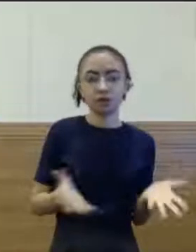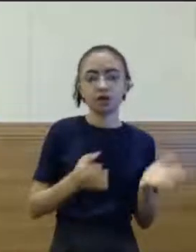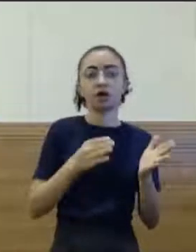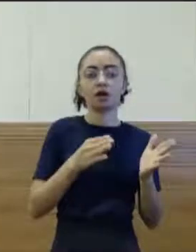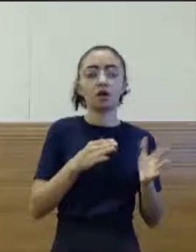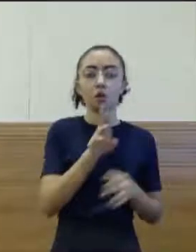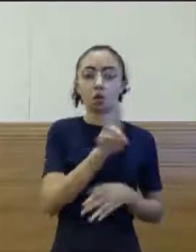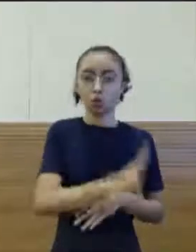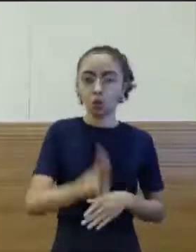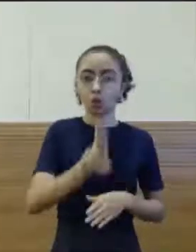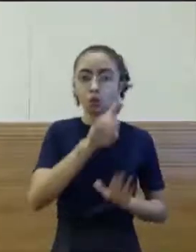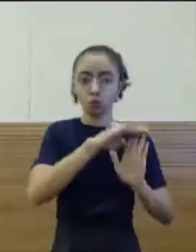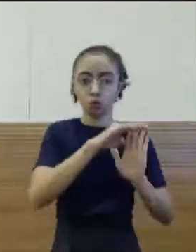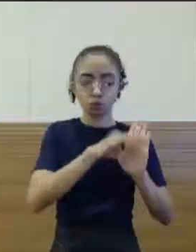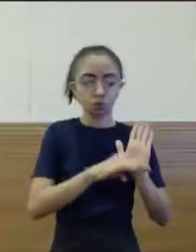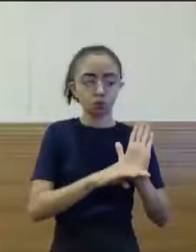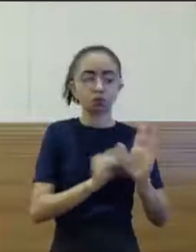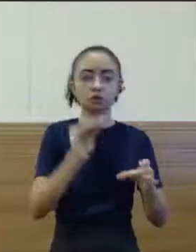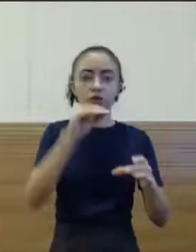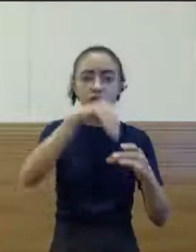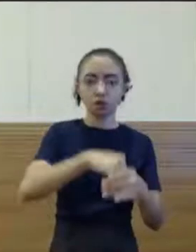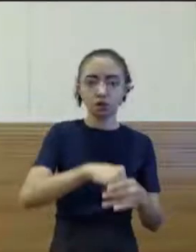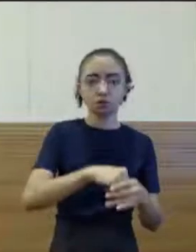guides through our educational agents.